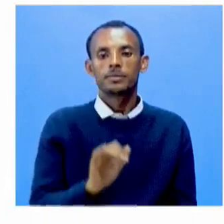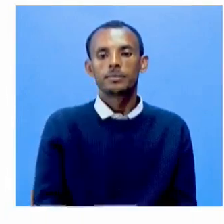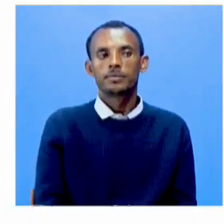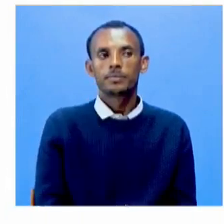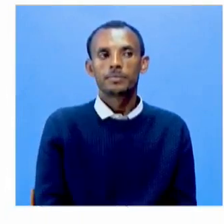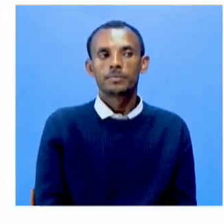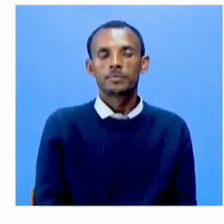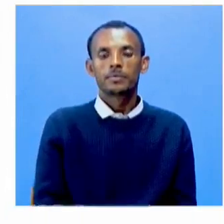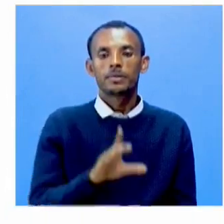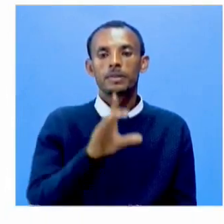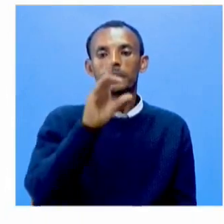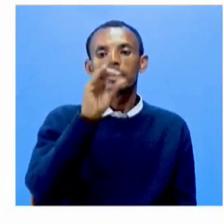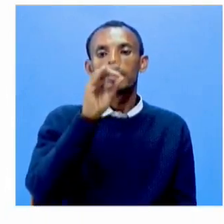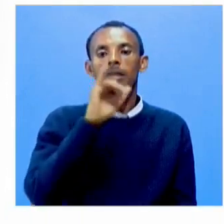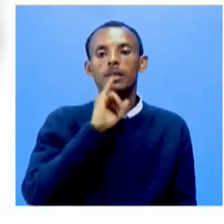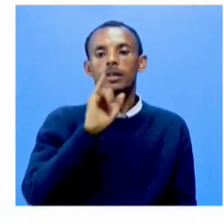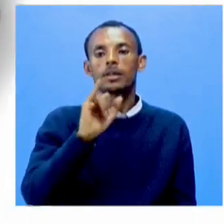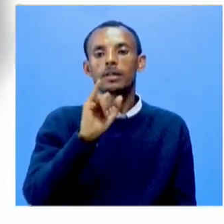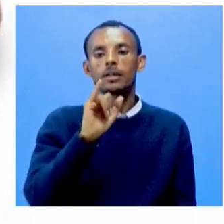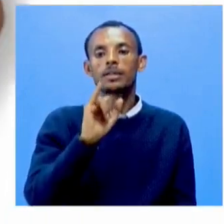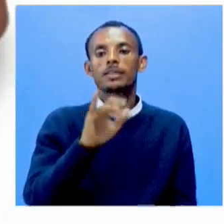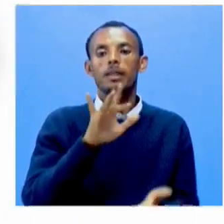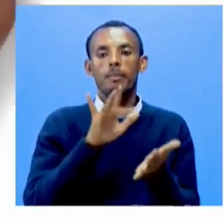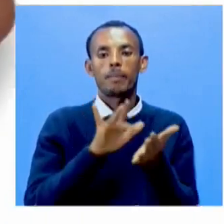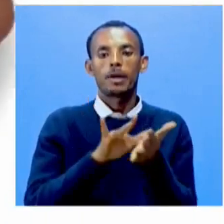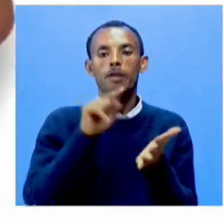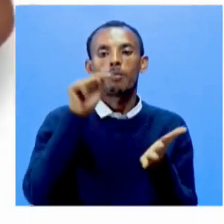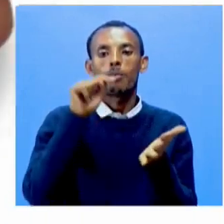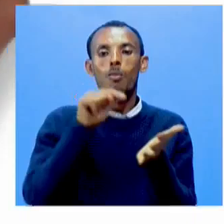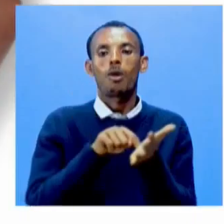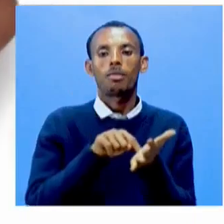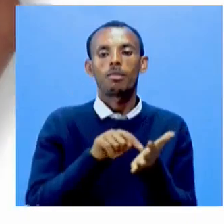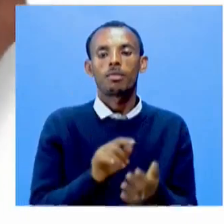the midpoint, the